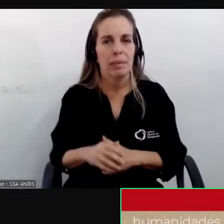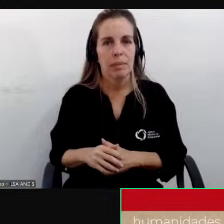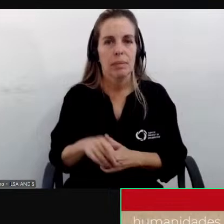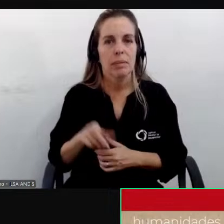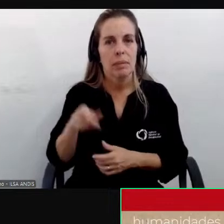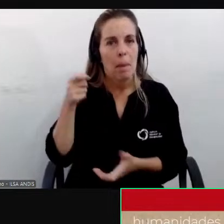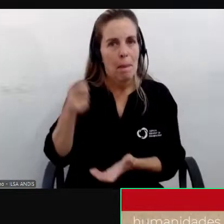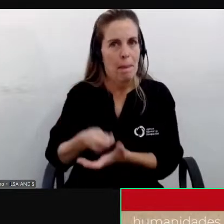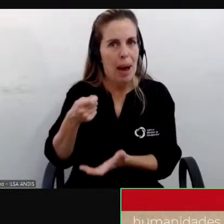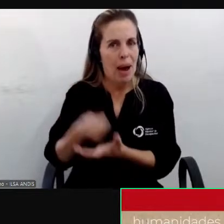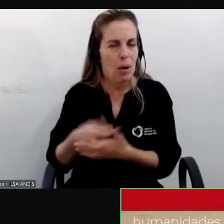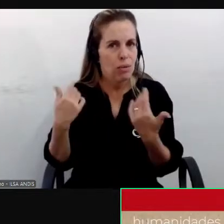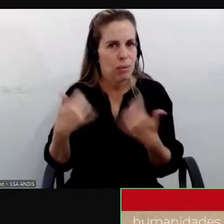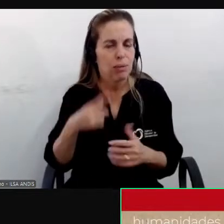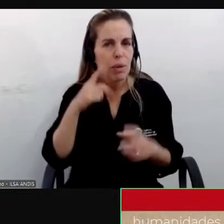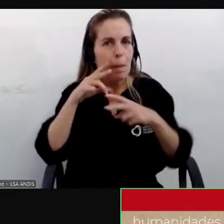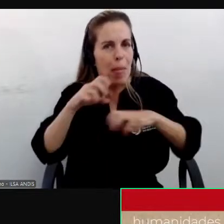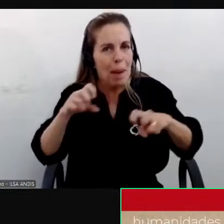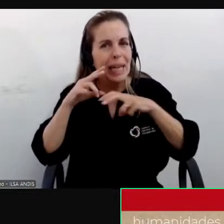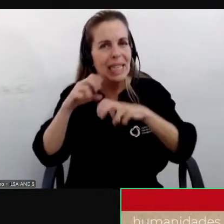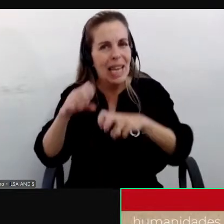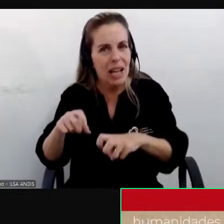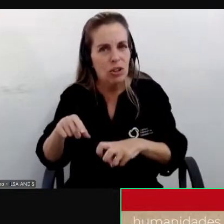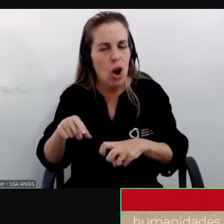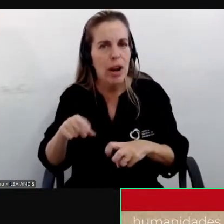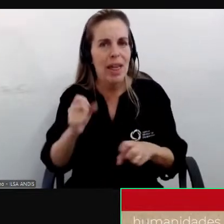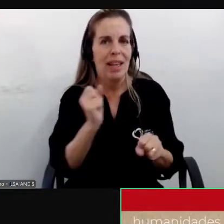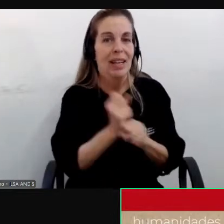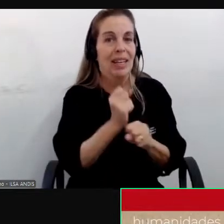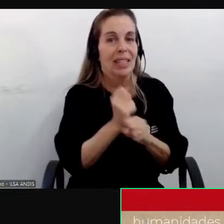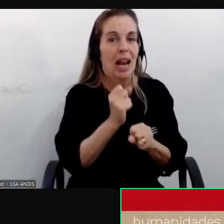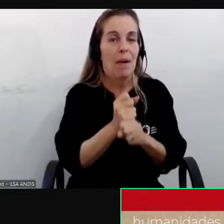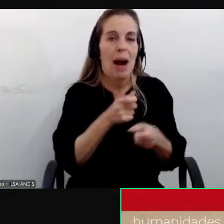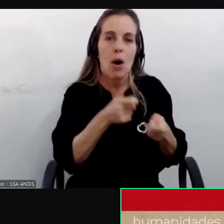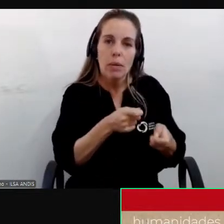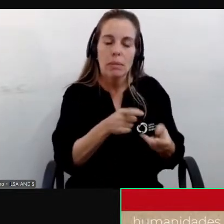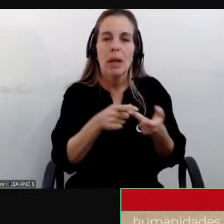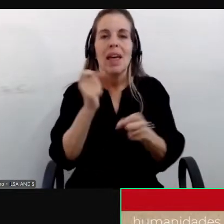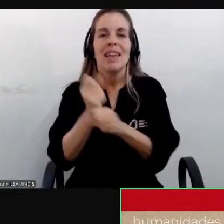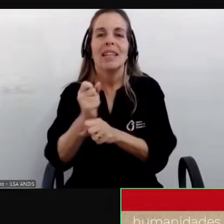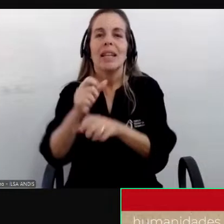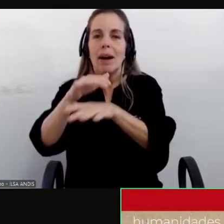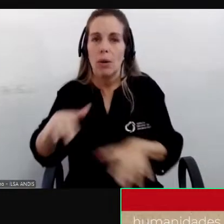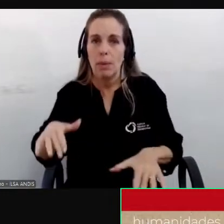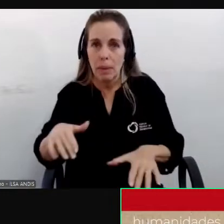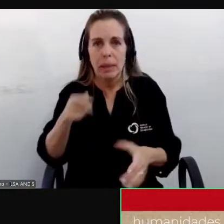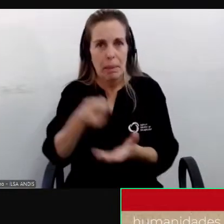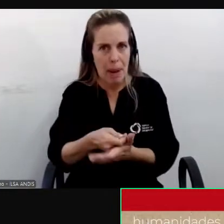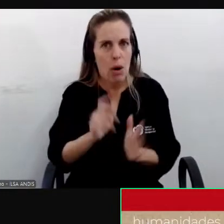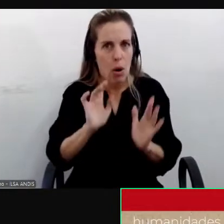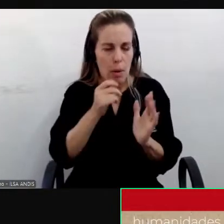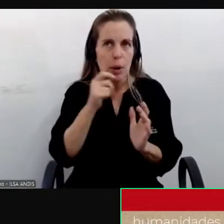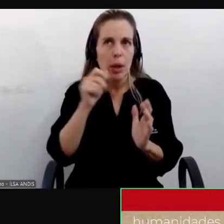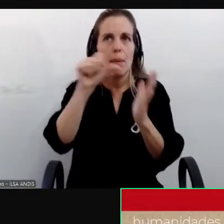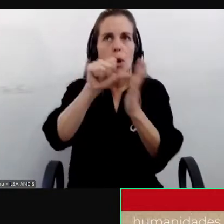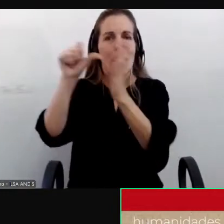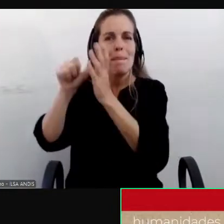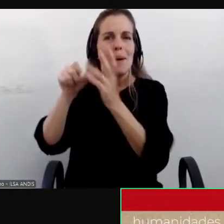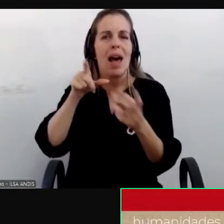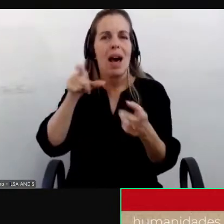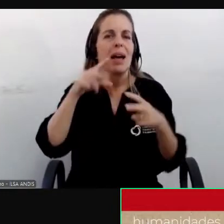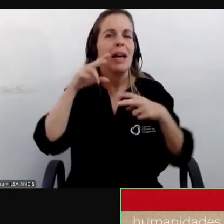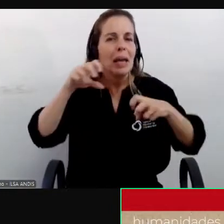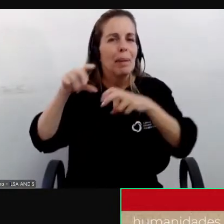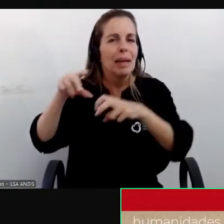is a company that has funded different research both into child labor and forced labor in countries